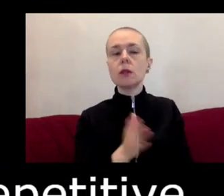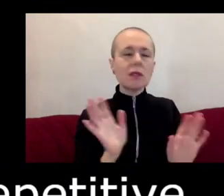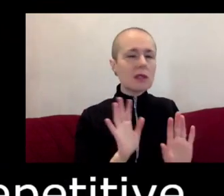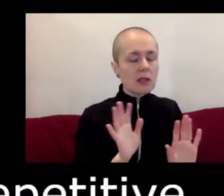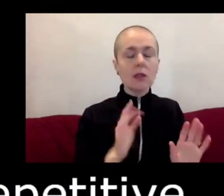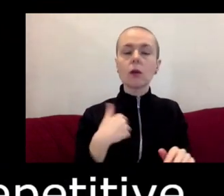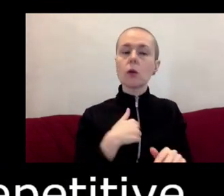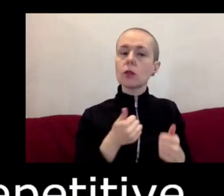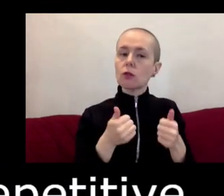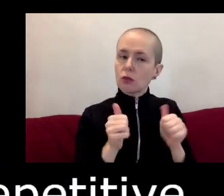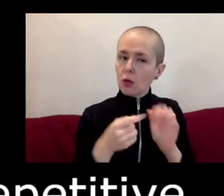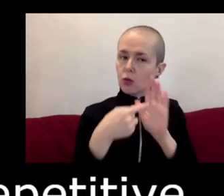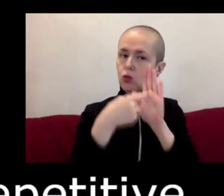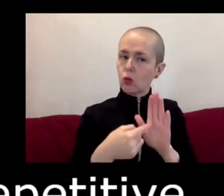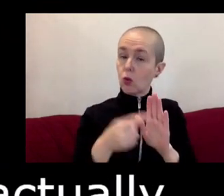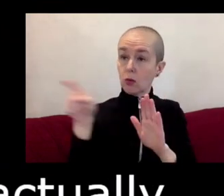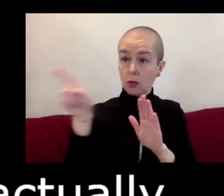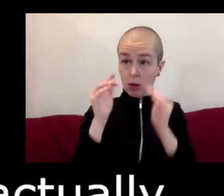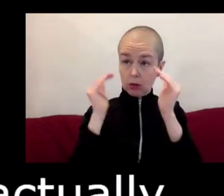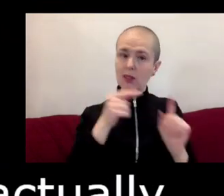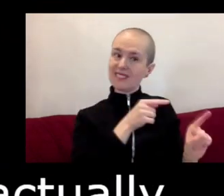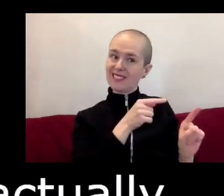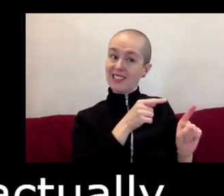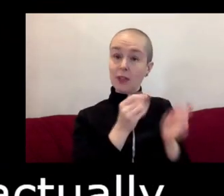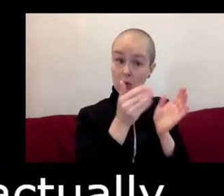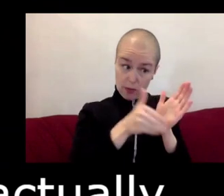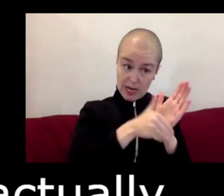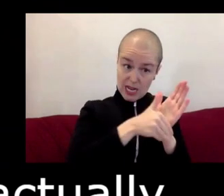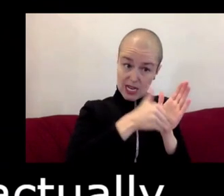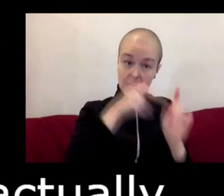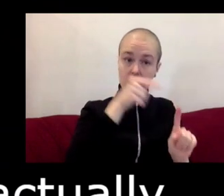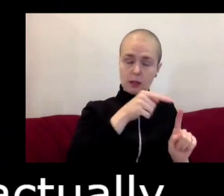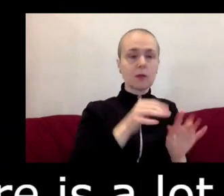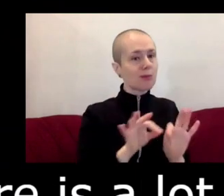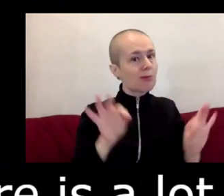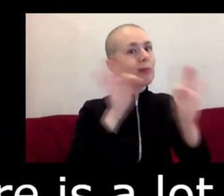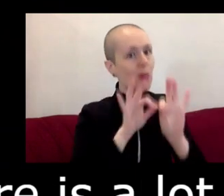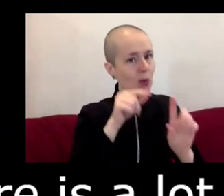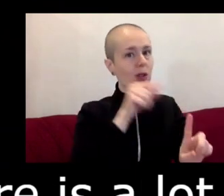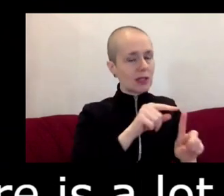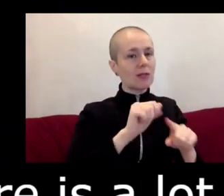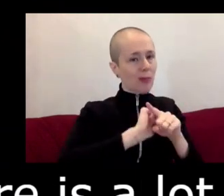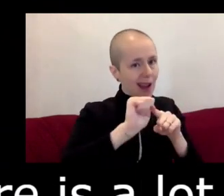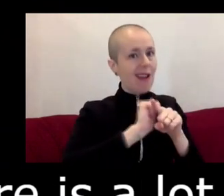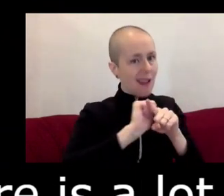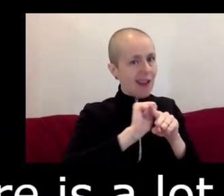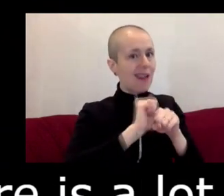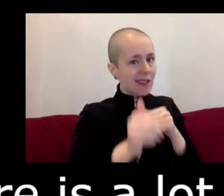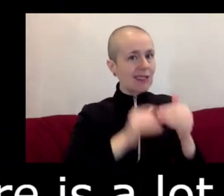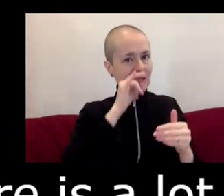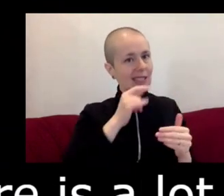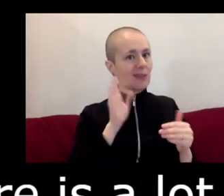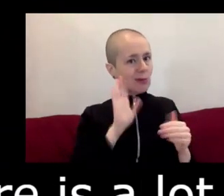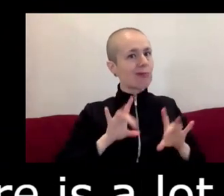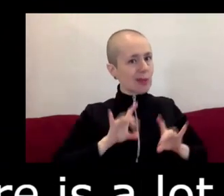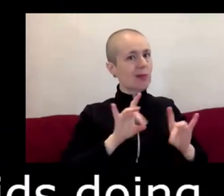we actually try to highlight that there's a lot of importance to little kids doing it. Or, you know,